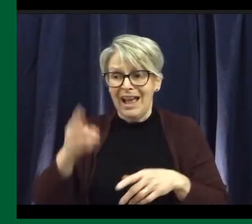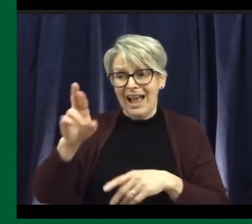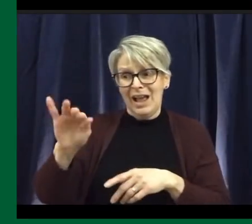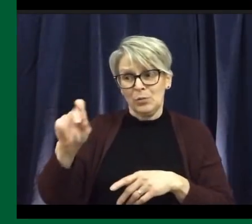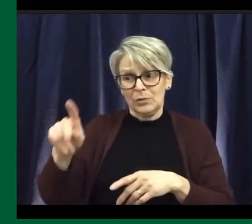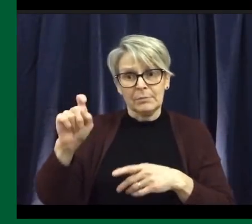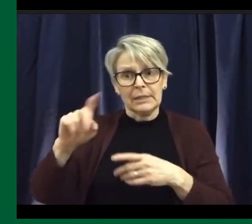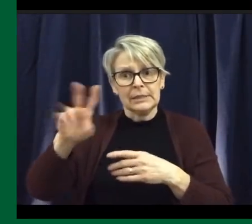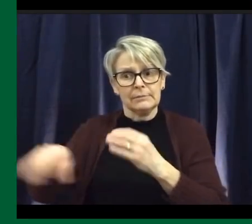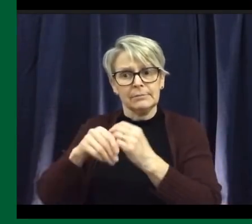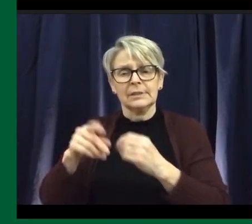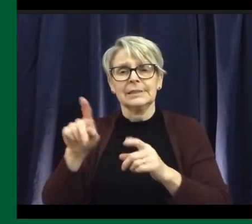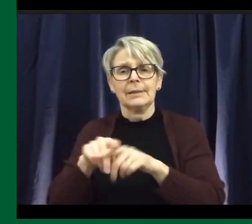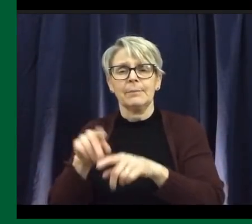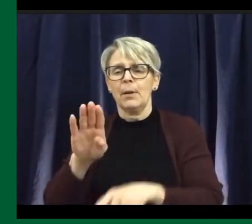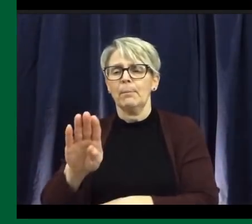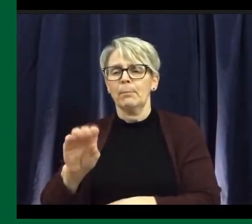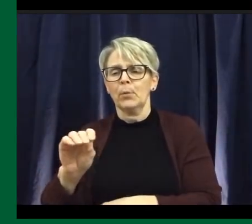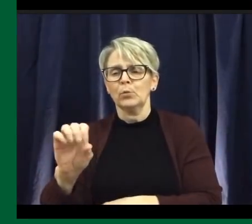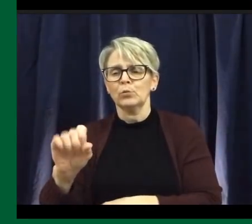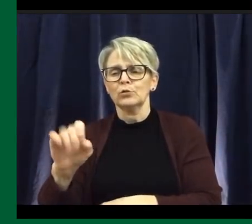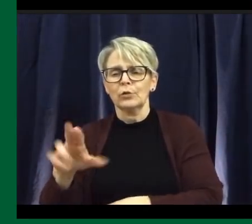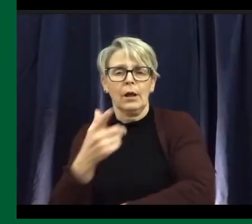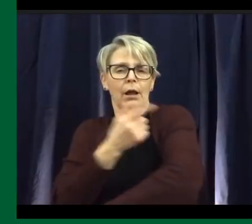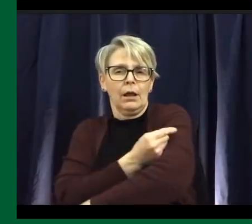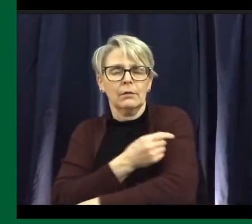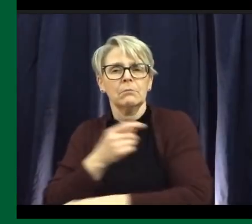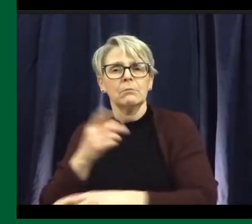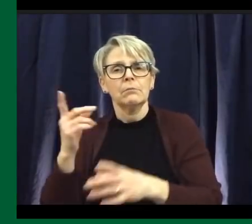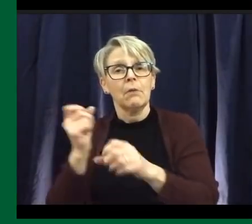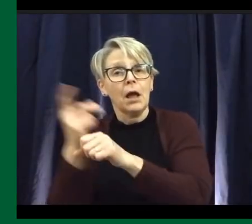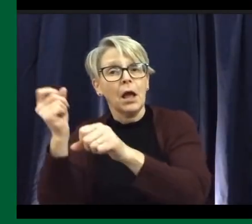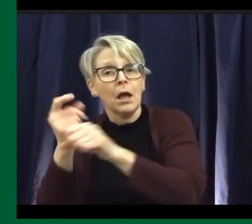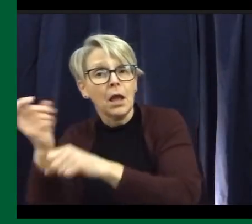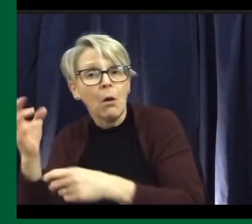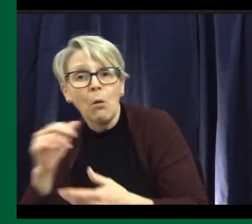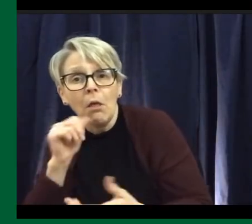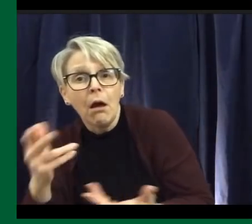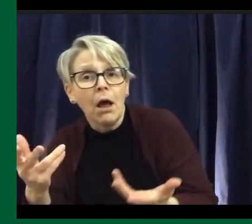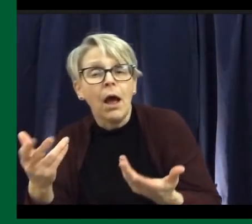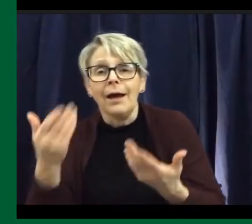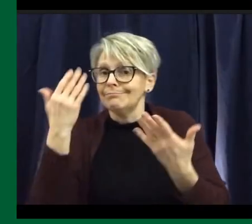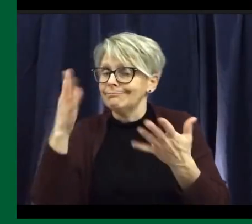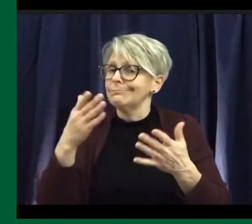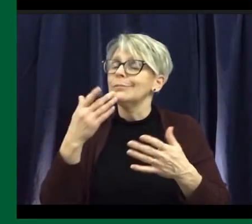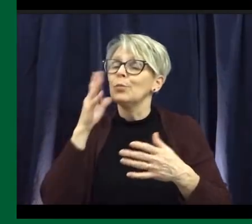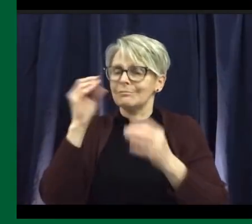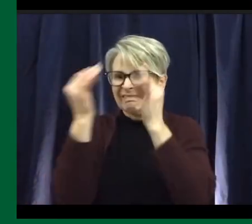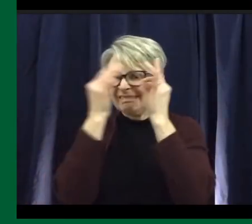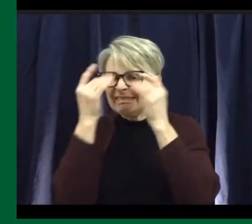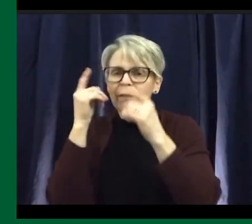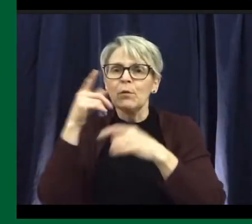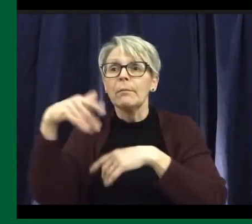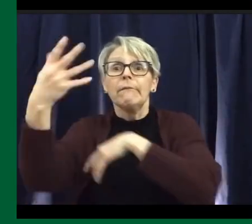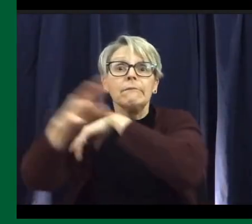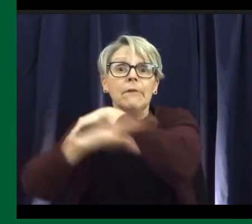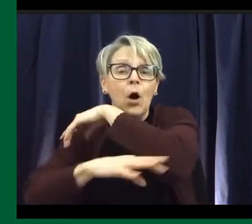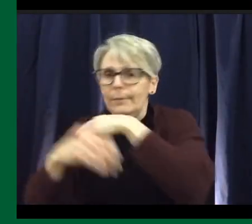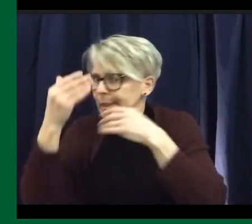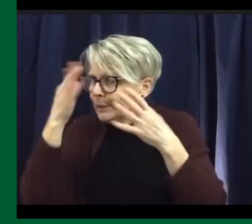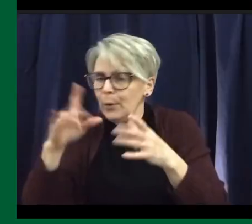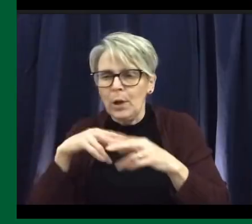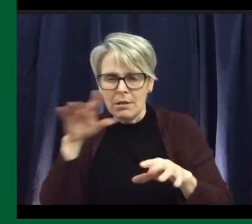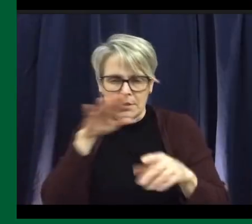shot like people do for the flu vaccine? Those are important questions for the future, for the fall. But I think right now our focus has to be make